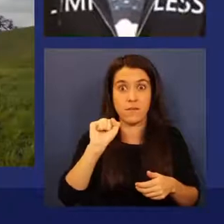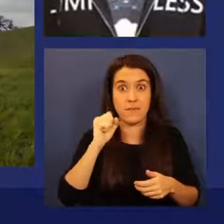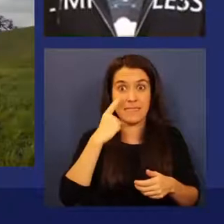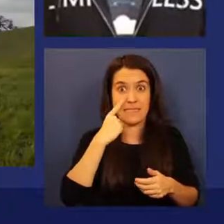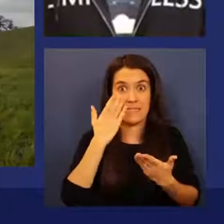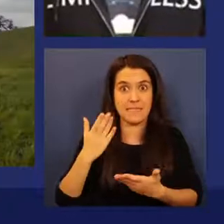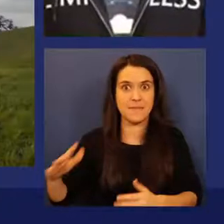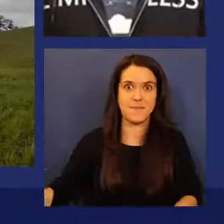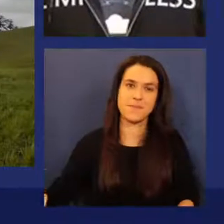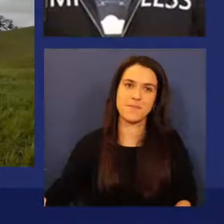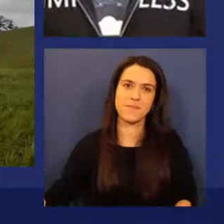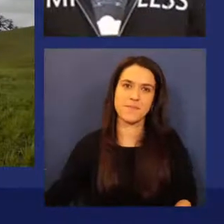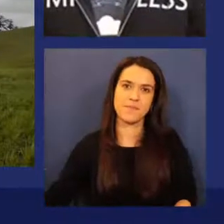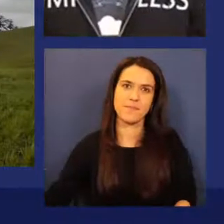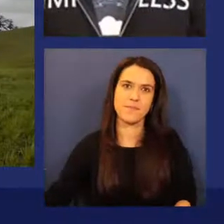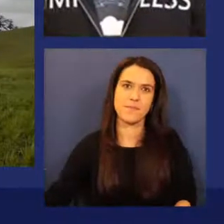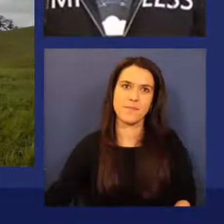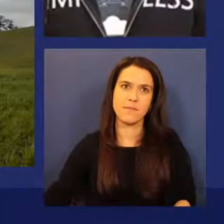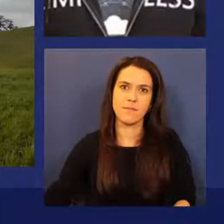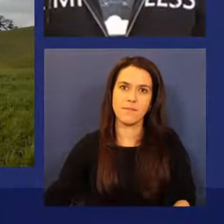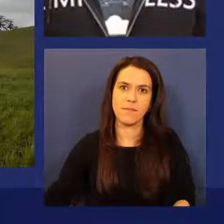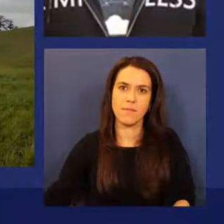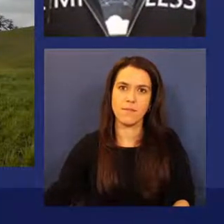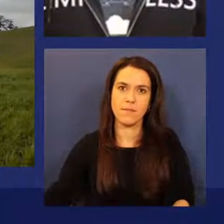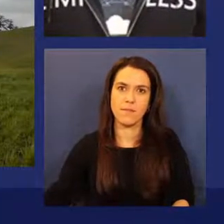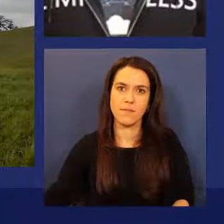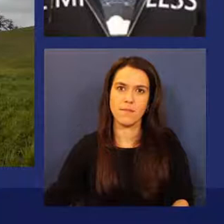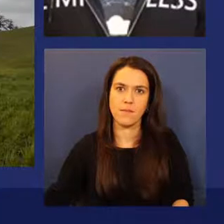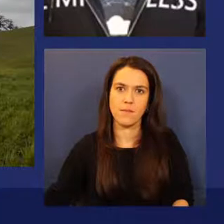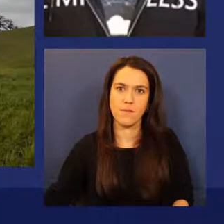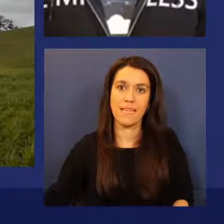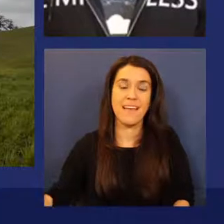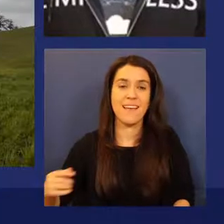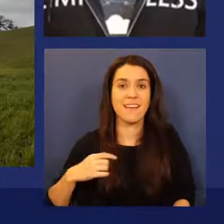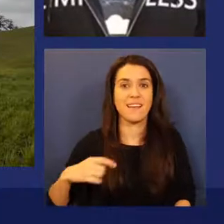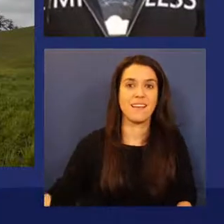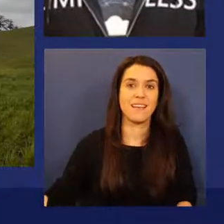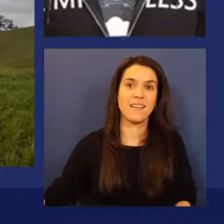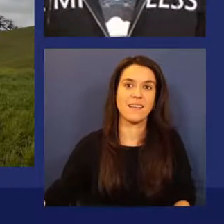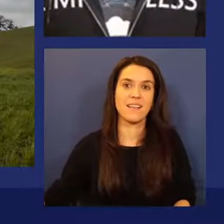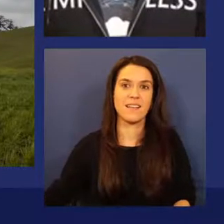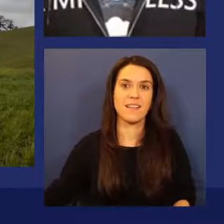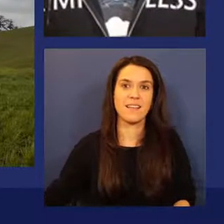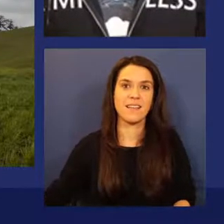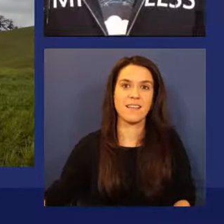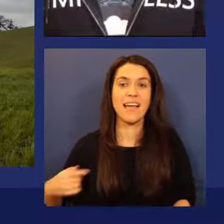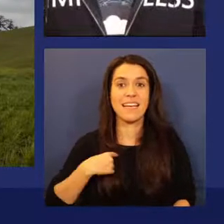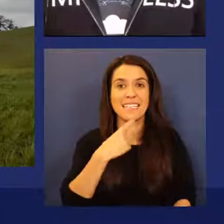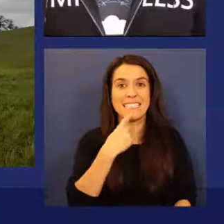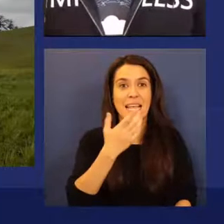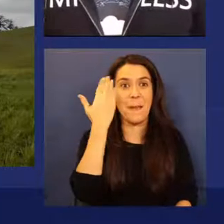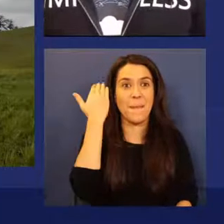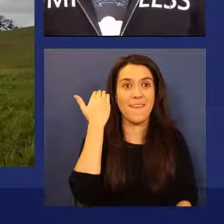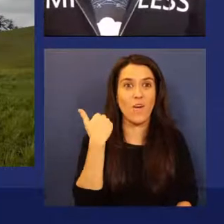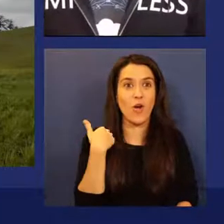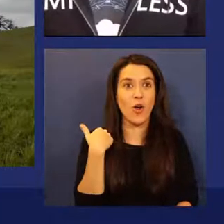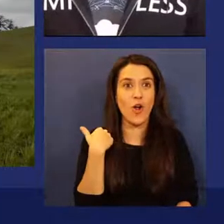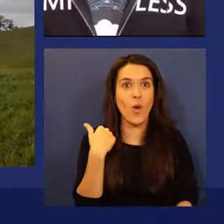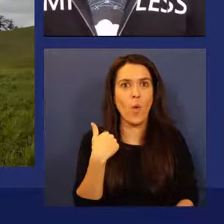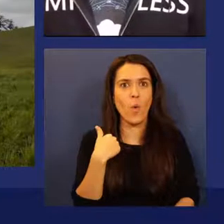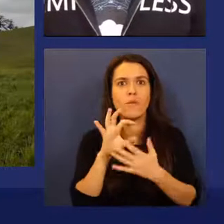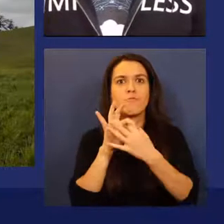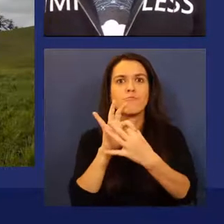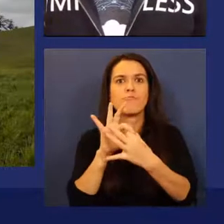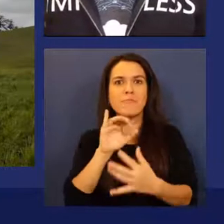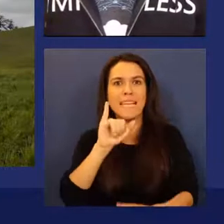Indro Robotics. And like I mentioned before, the opportunity that existed was Indro had come to us and said, hey, we're doing this on behalf of the